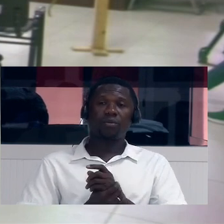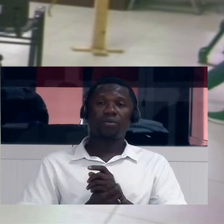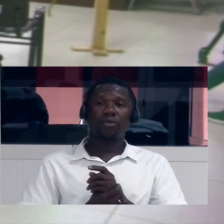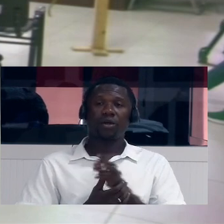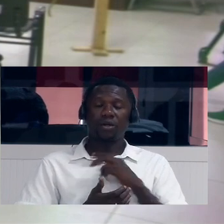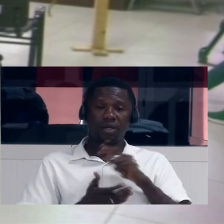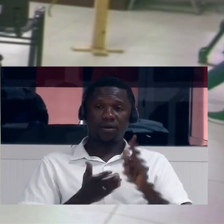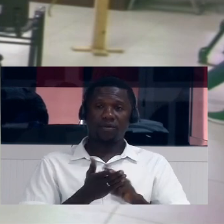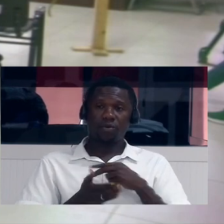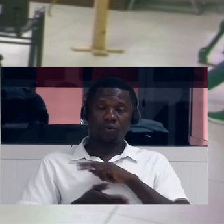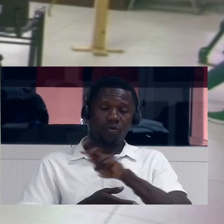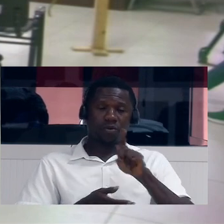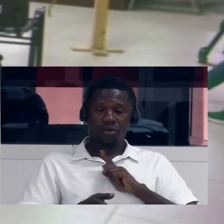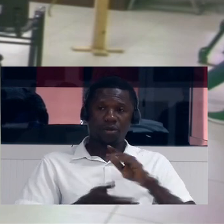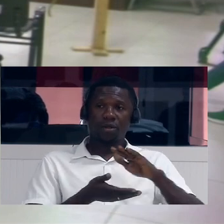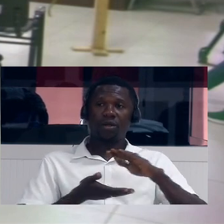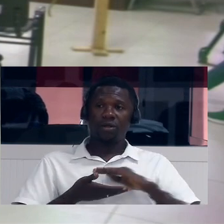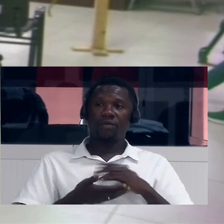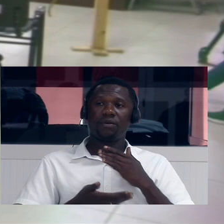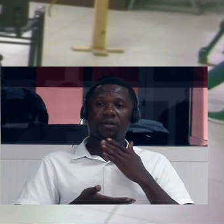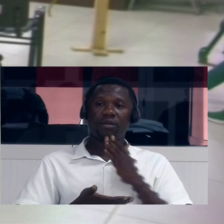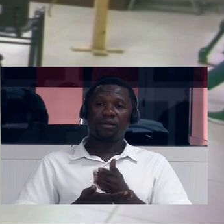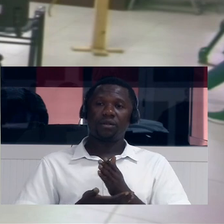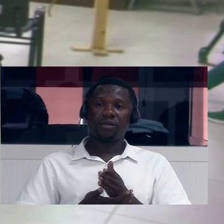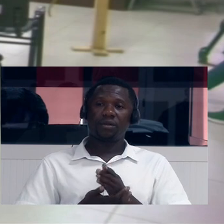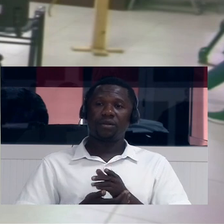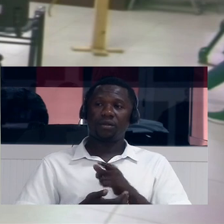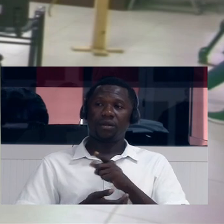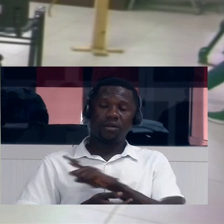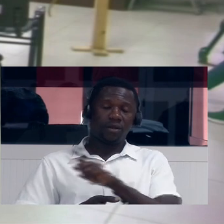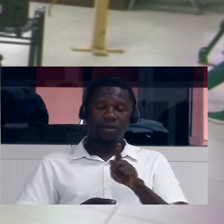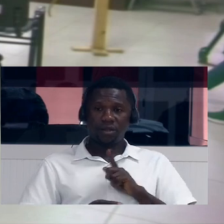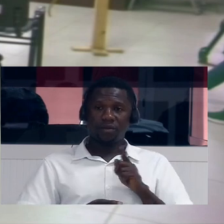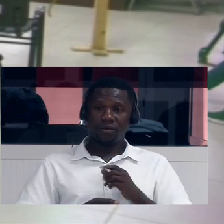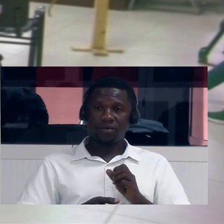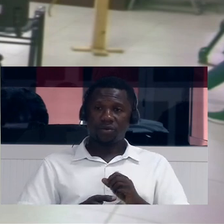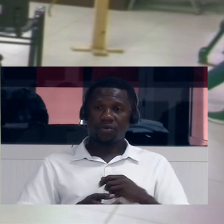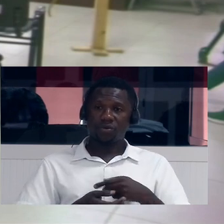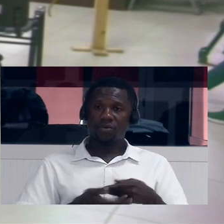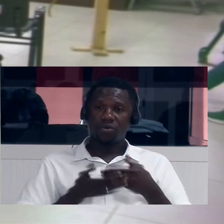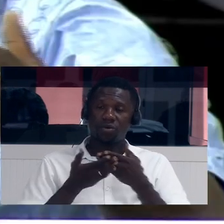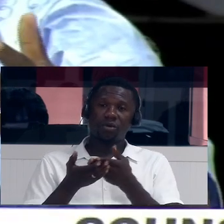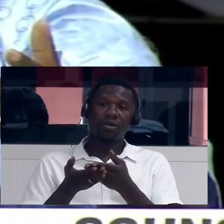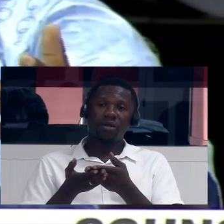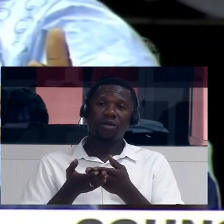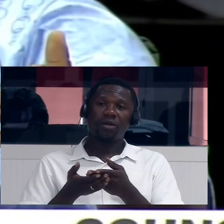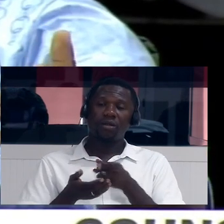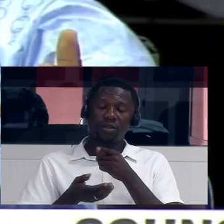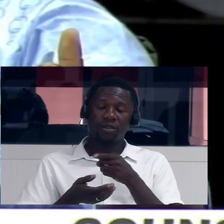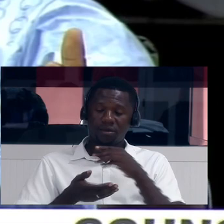the evidence we received is that they attempted to serve